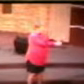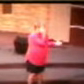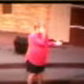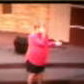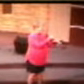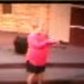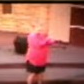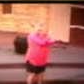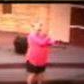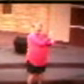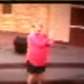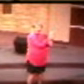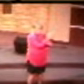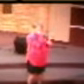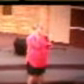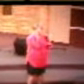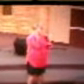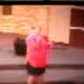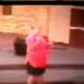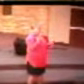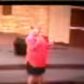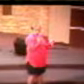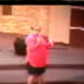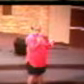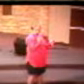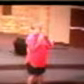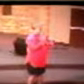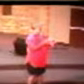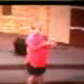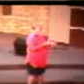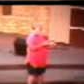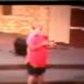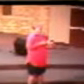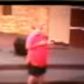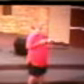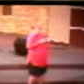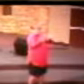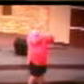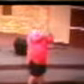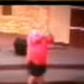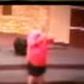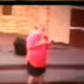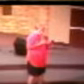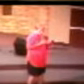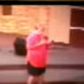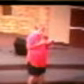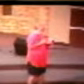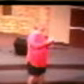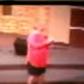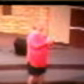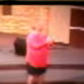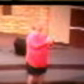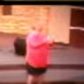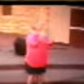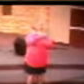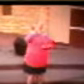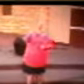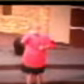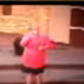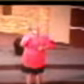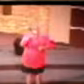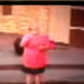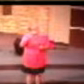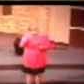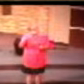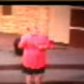how our gifts are to be stewarded for God's greater purpose, reclaiming that notion of vocation that